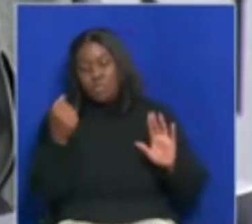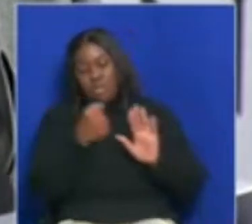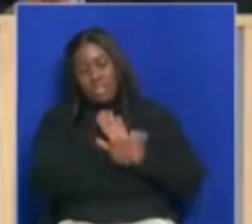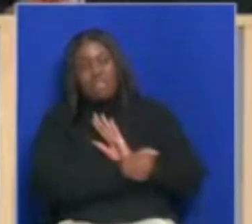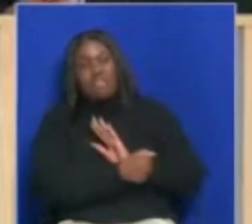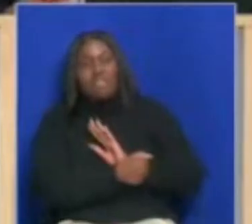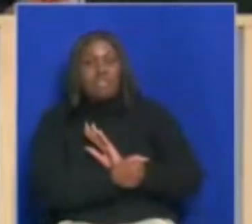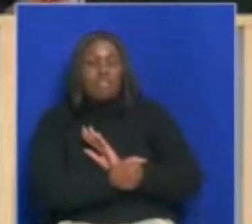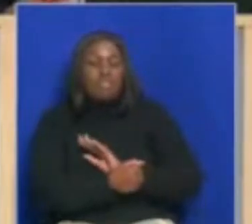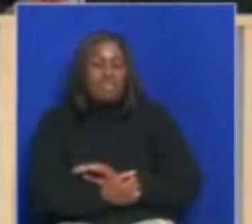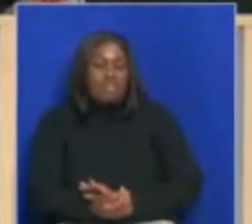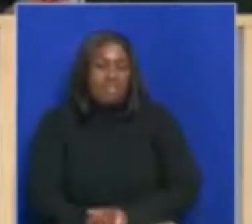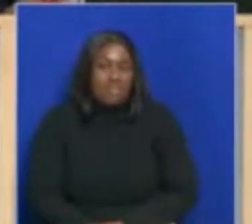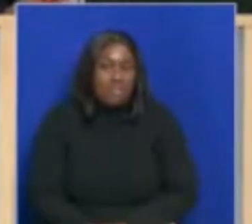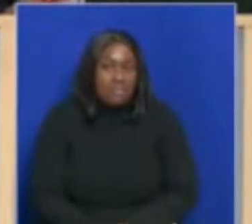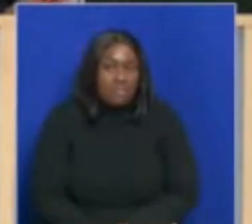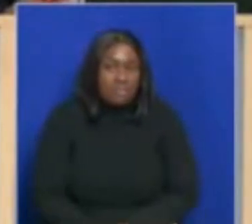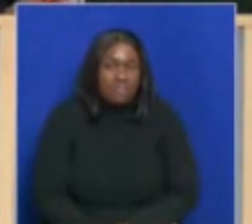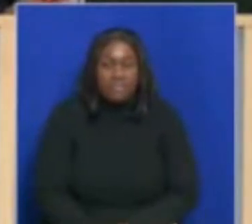Thank you. Let's